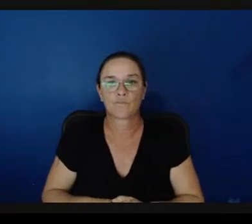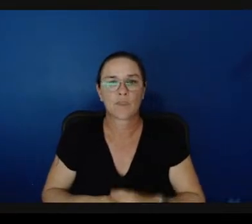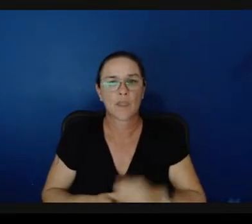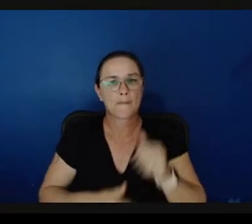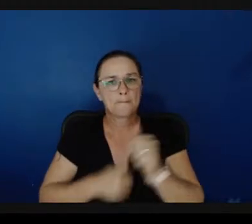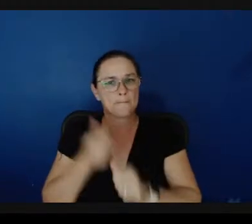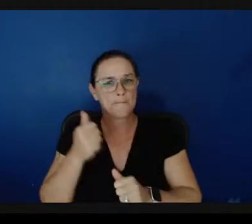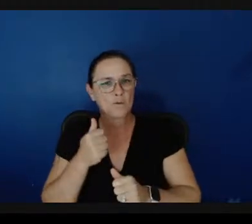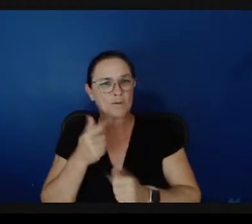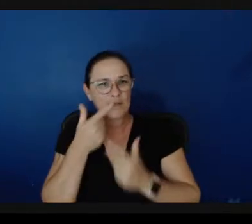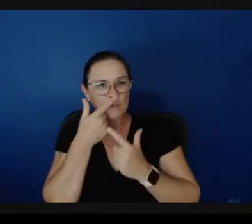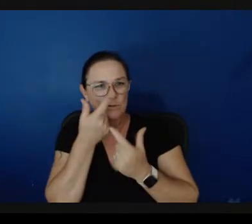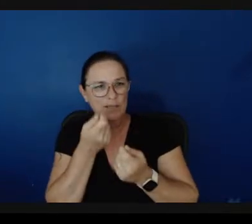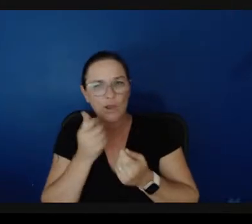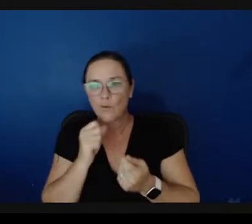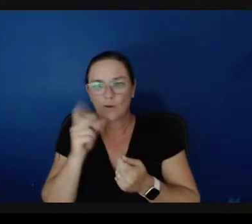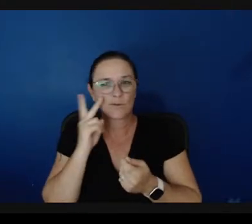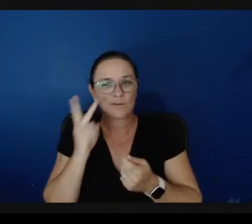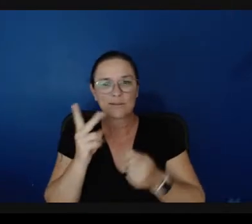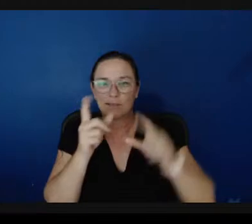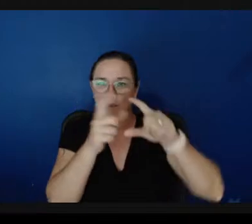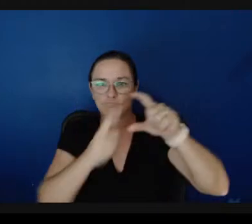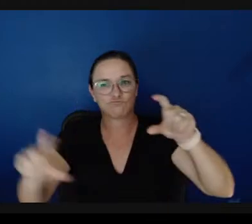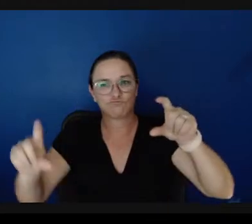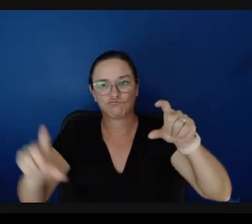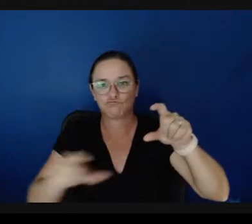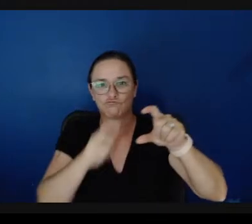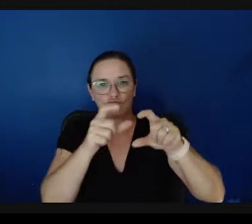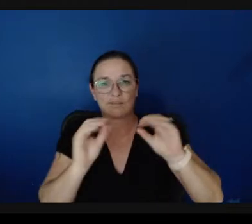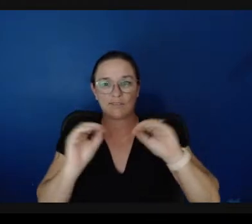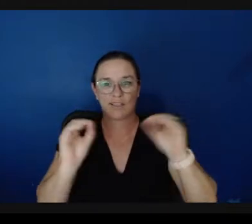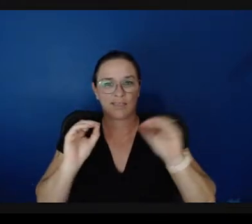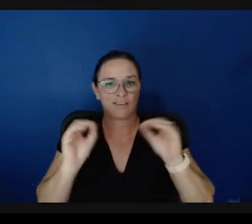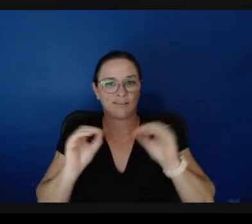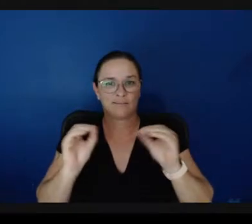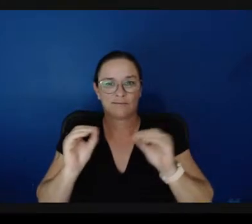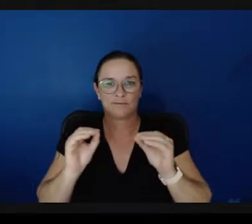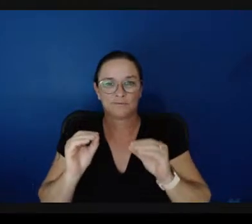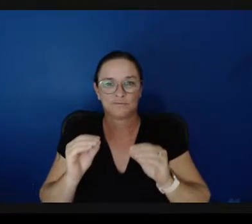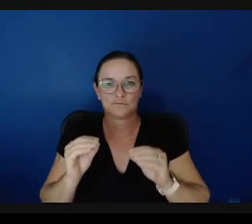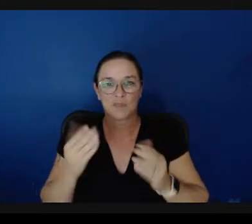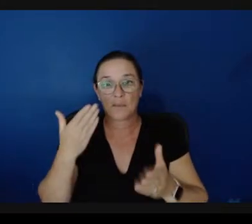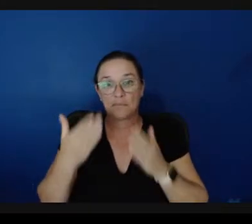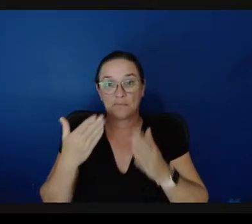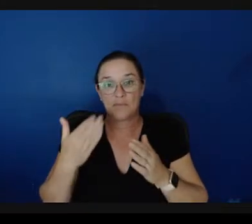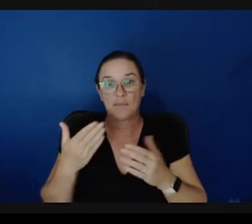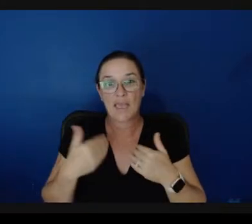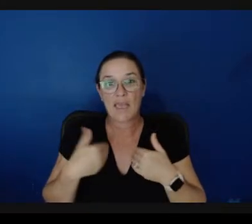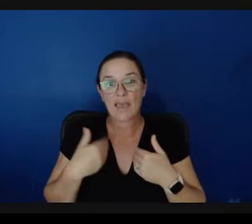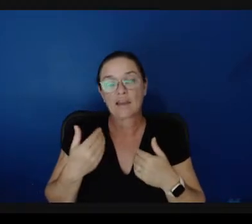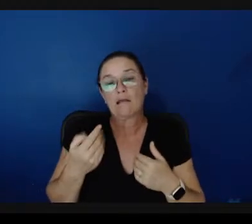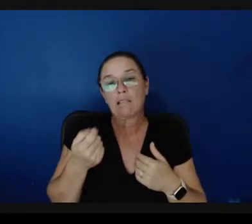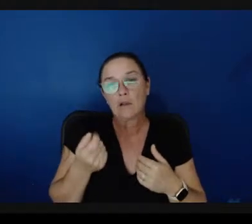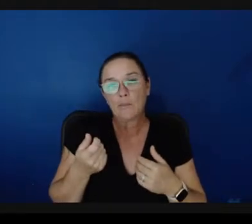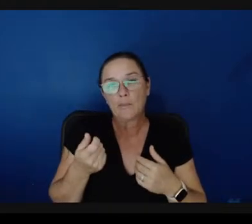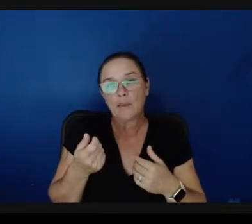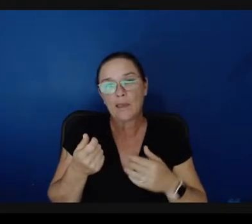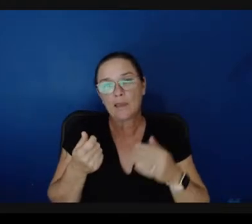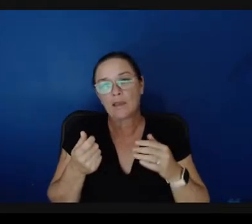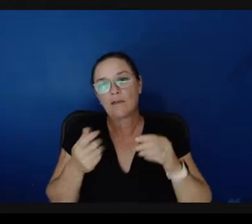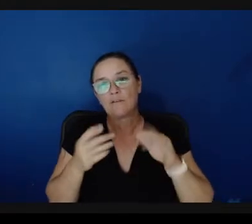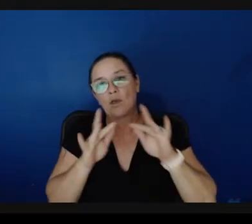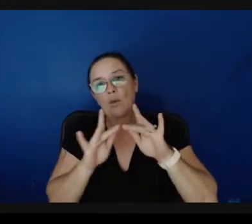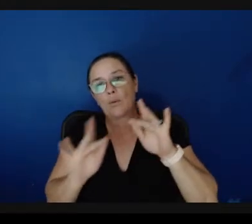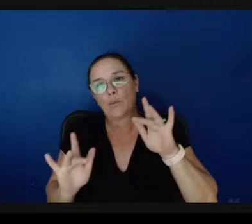that we don't see anything all through here, right? And we had seen that perhaps there's a little bit of a gap in earthquakes through here nowadays, and